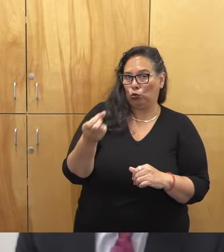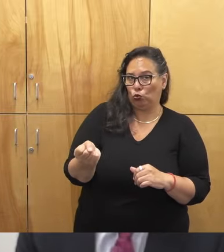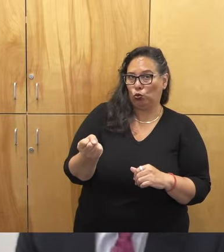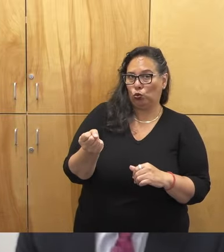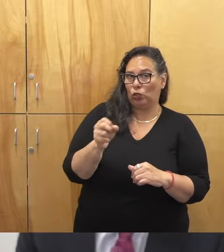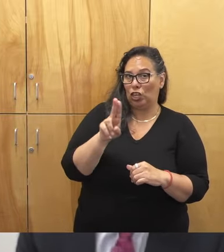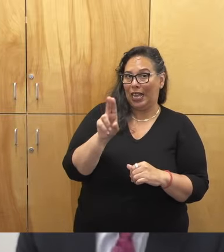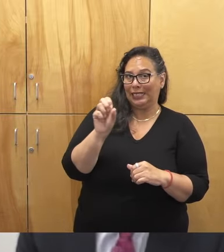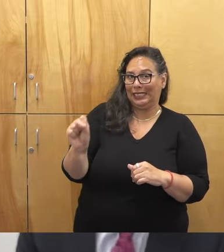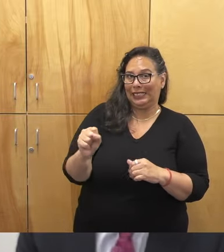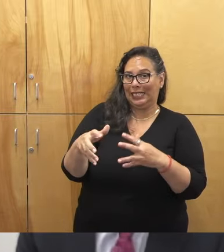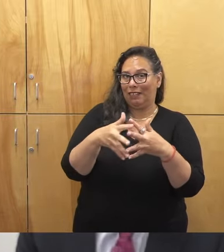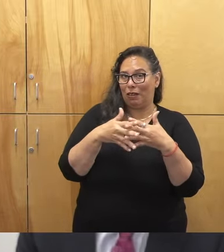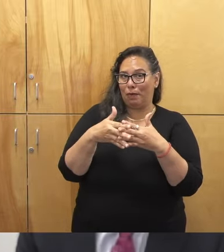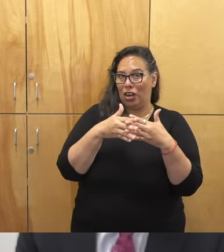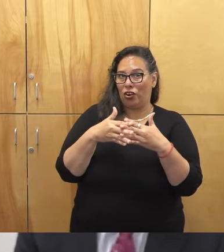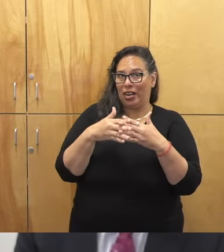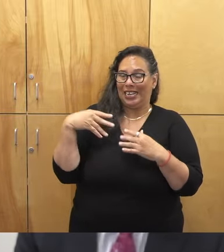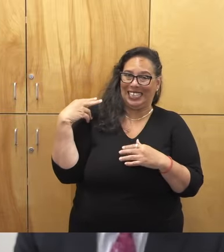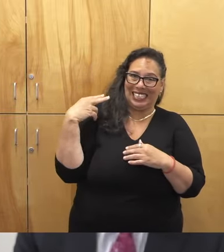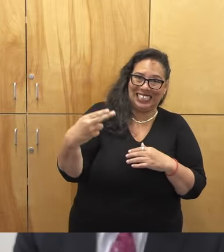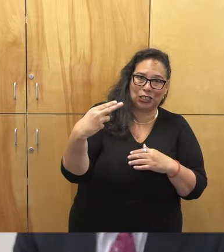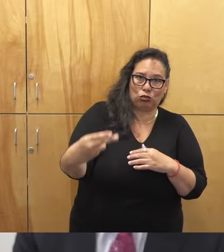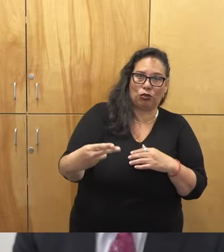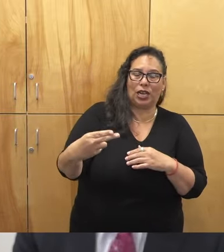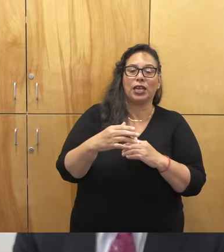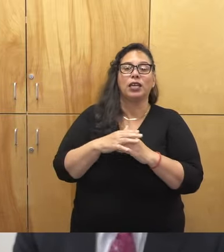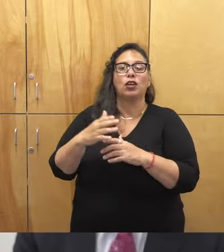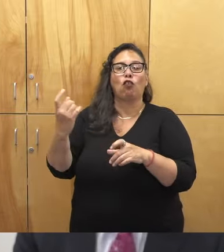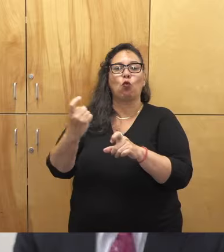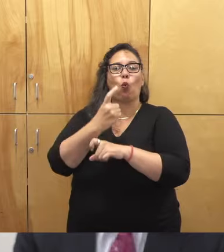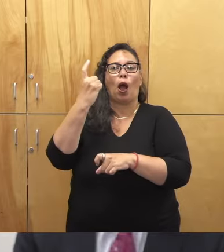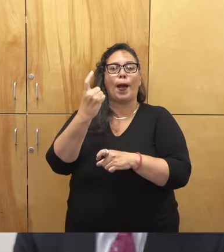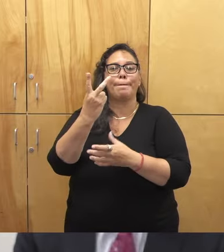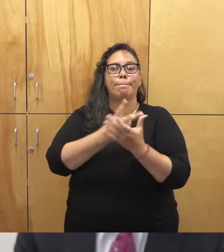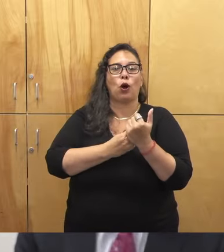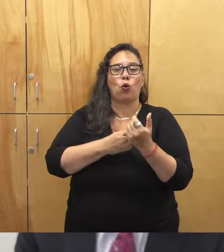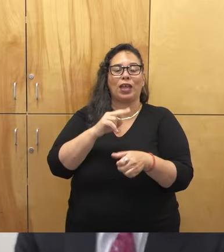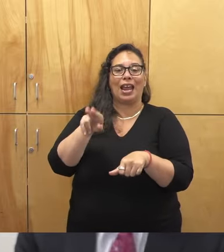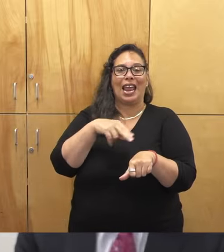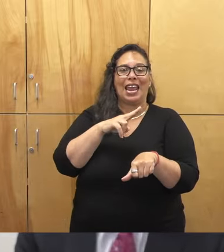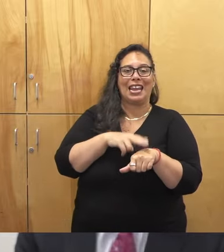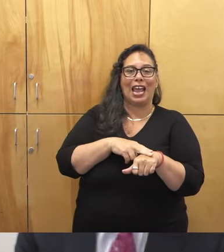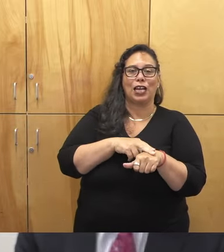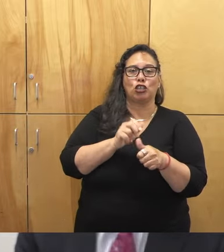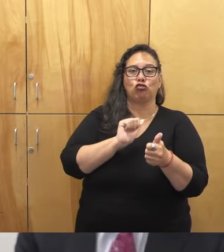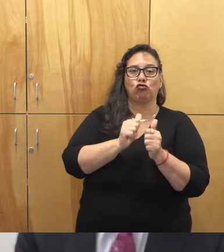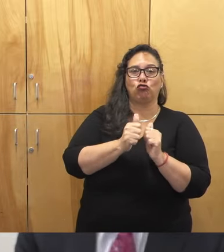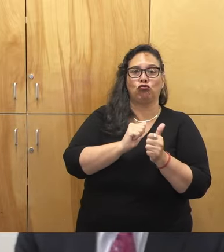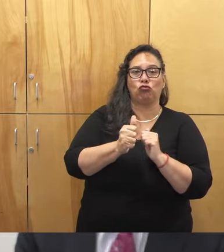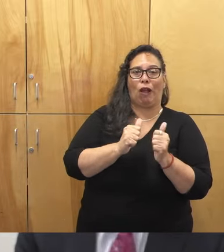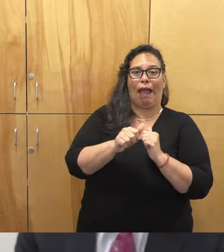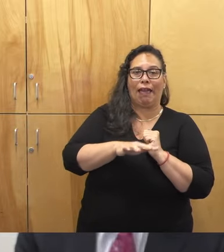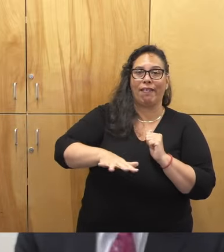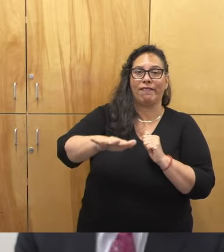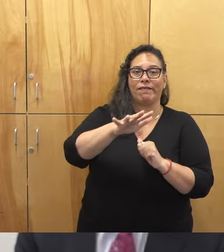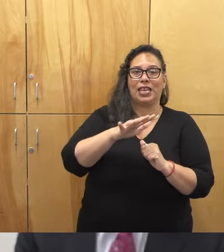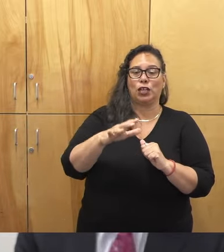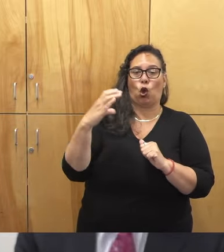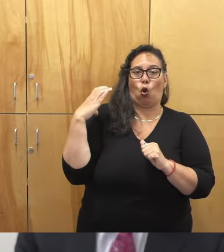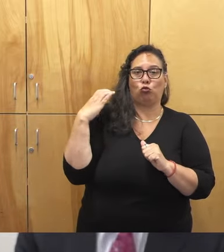in the United States of American history to have won both National Track and Field Coach of the Year